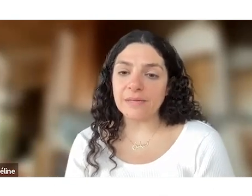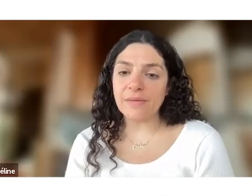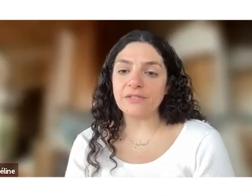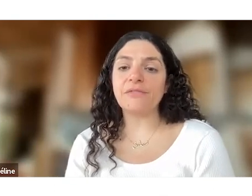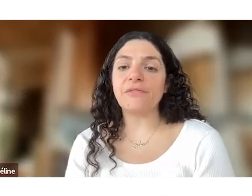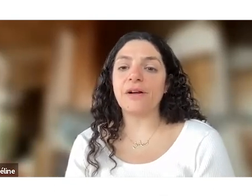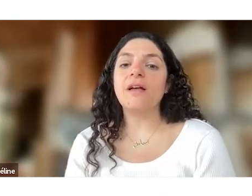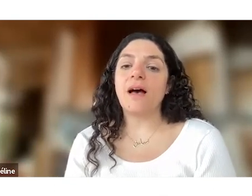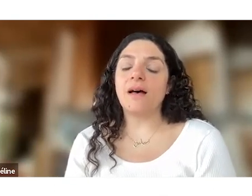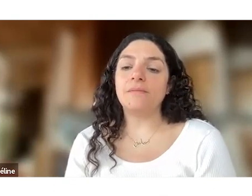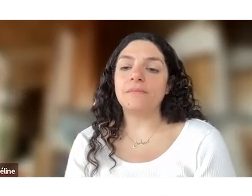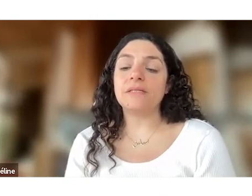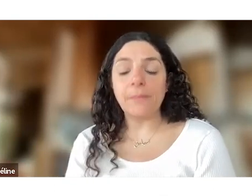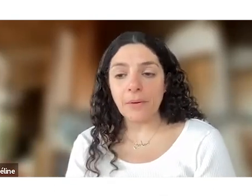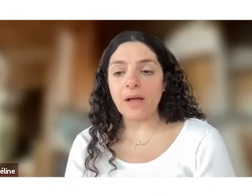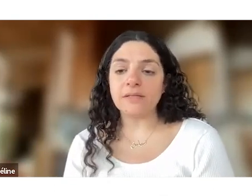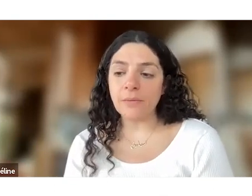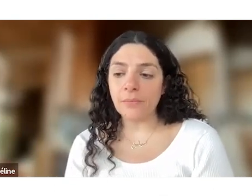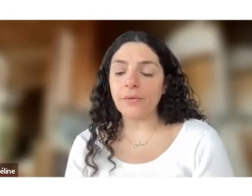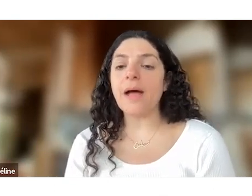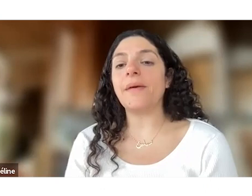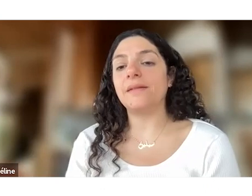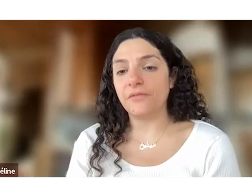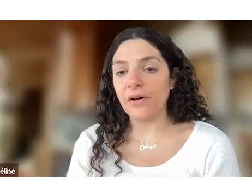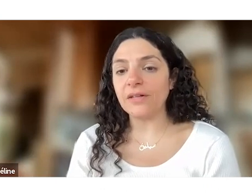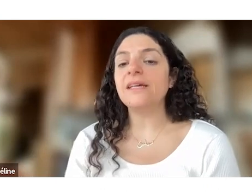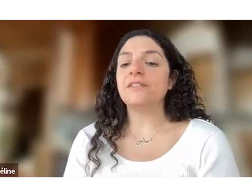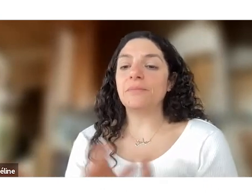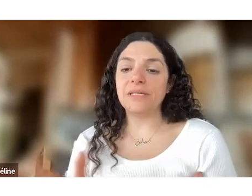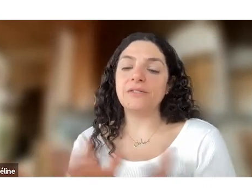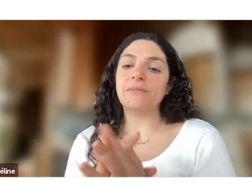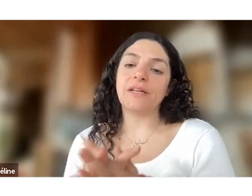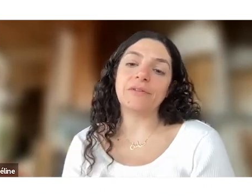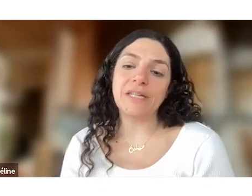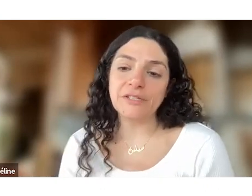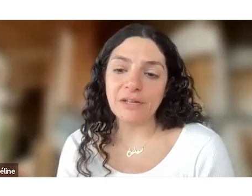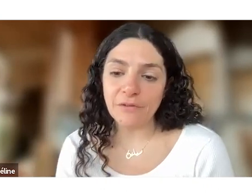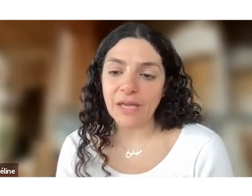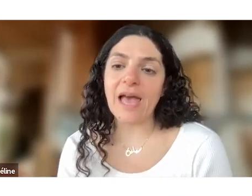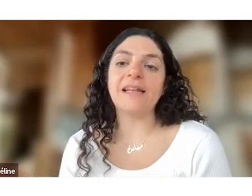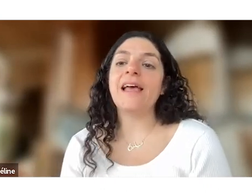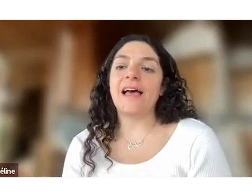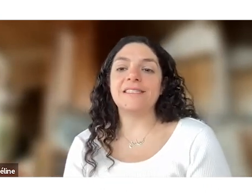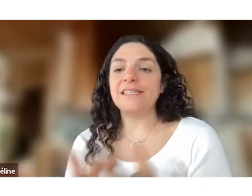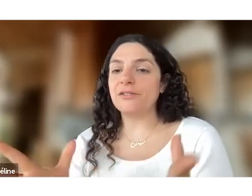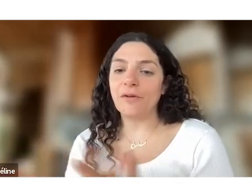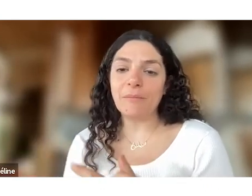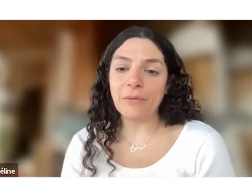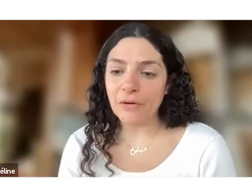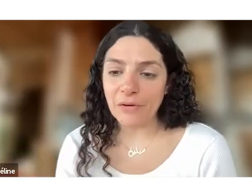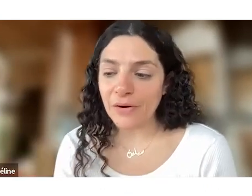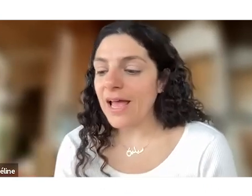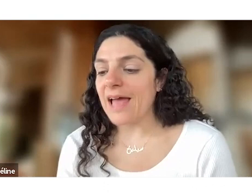on next semester for a summer program and the fall. So please do make a donation if you can, and send it to